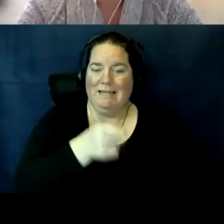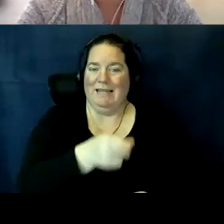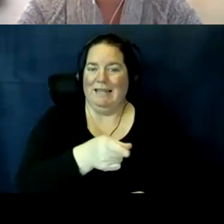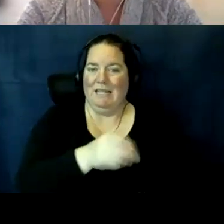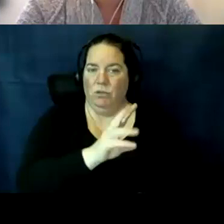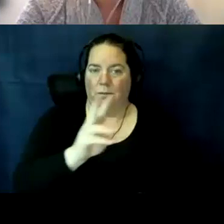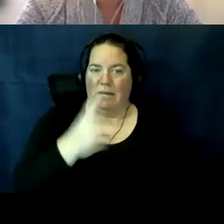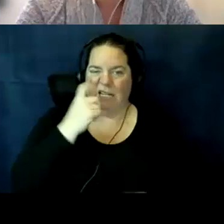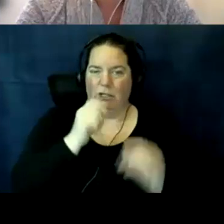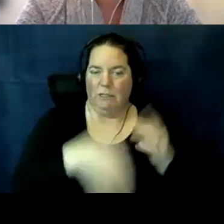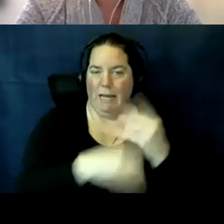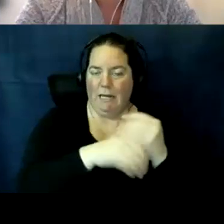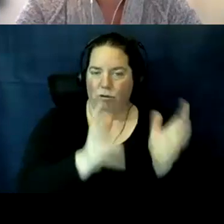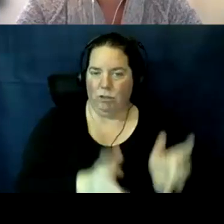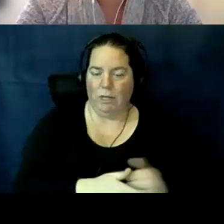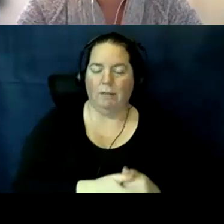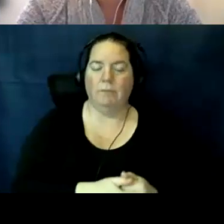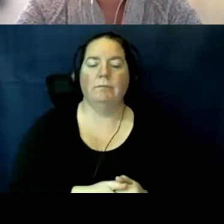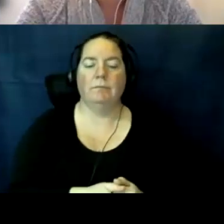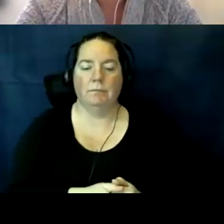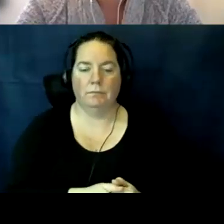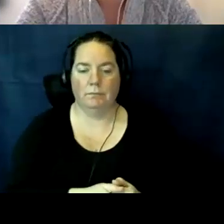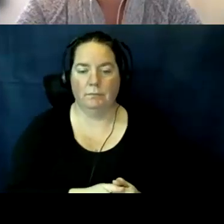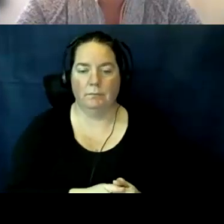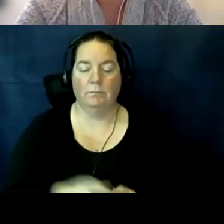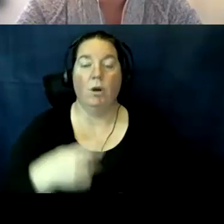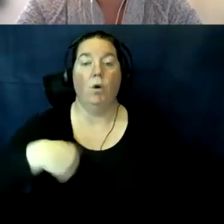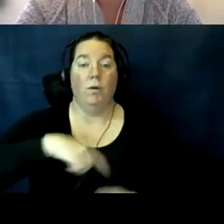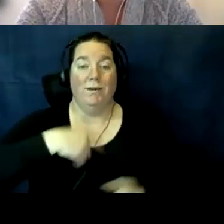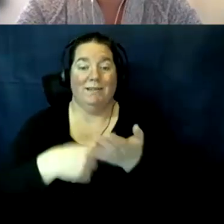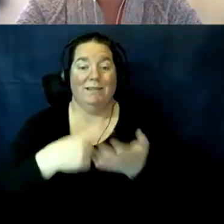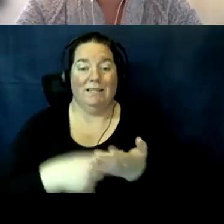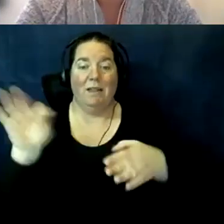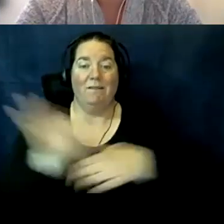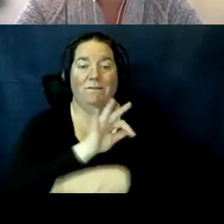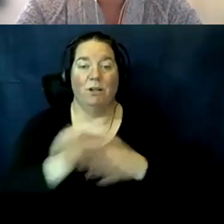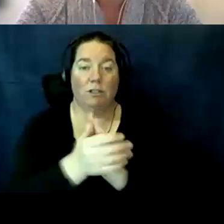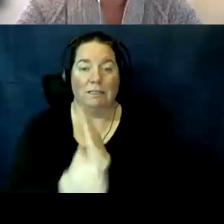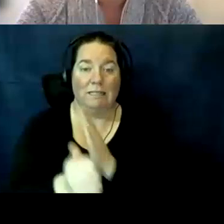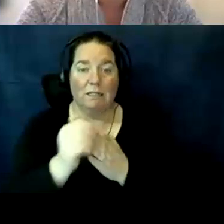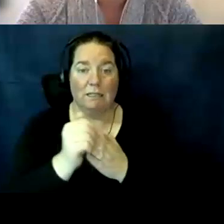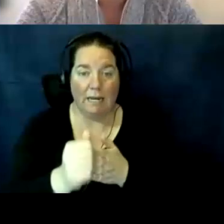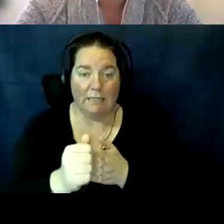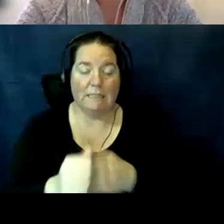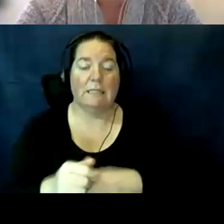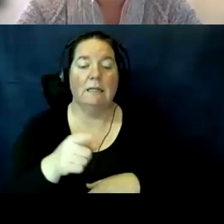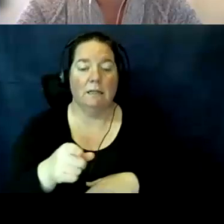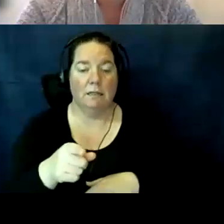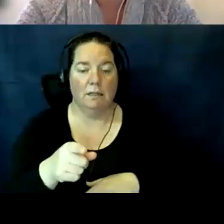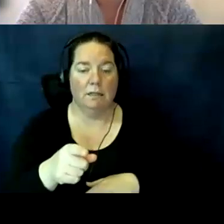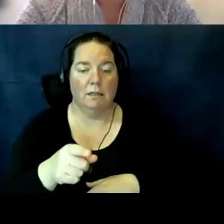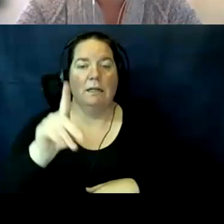the chat there. And particular to what we're talking about here, the functional skills guidance, you're going to go to